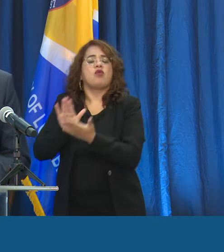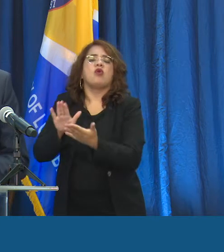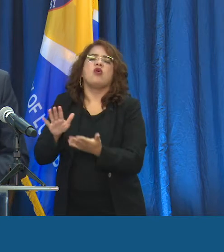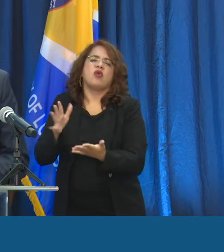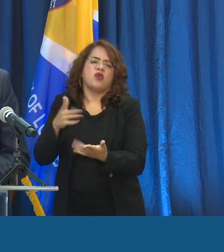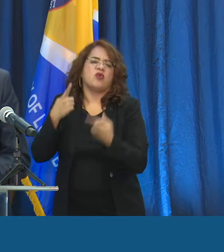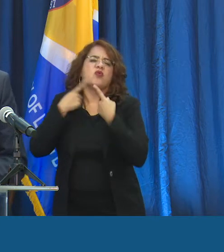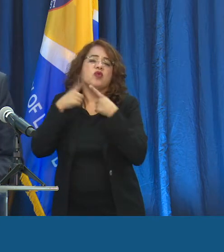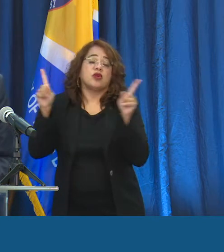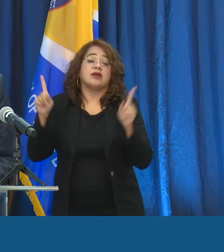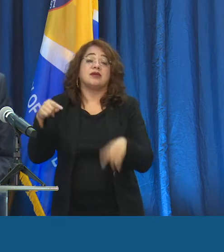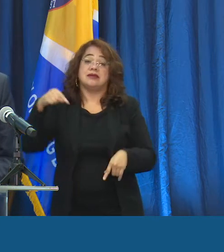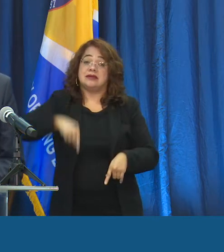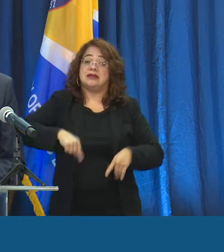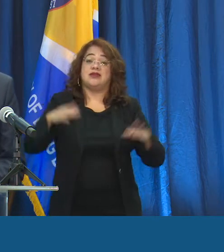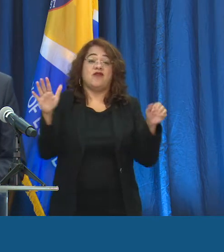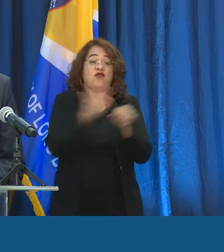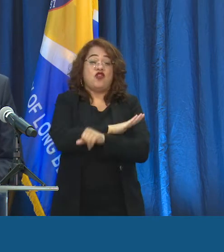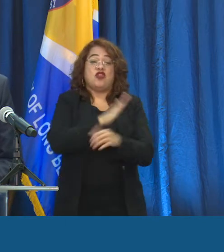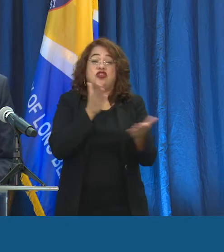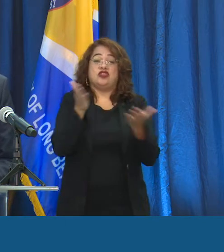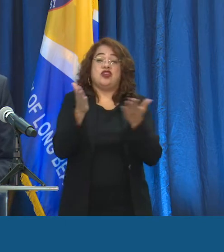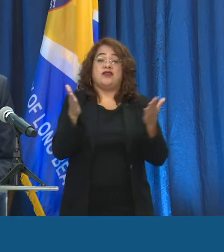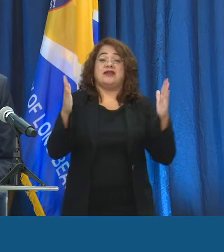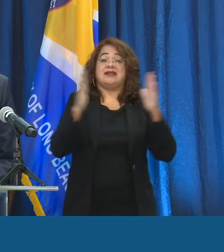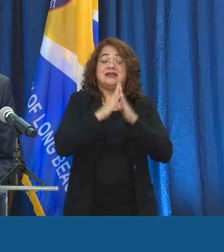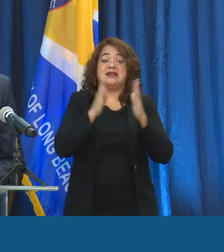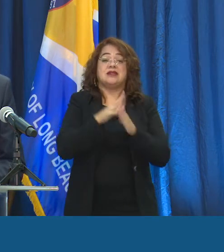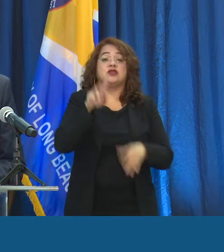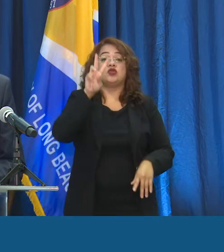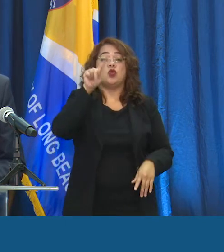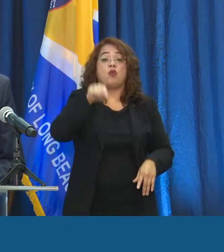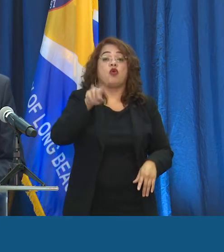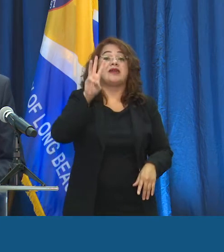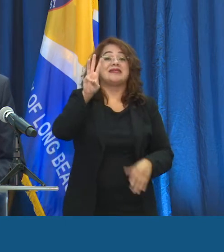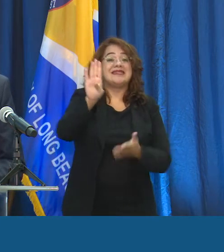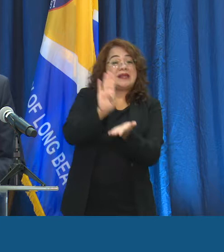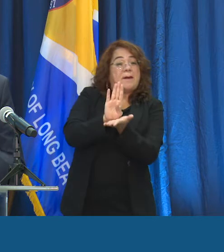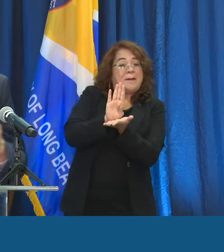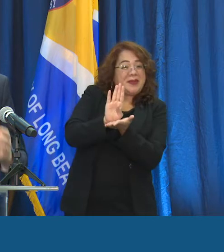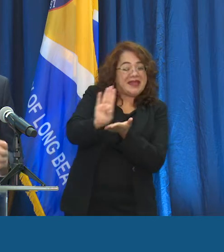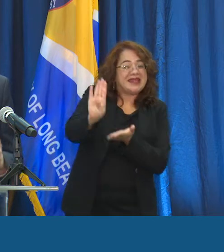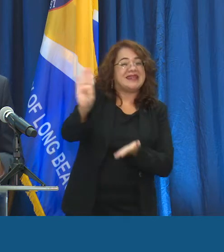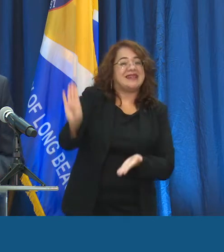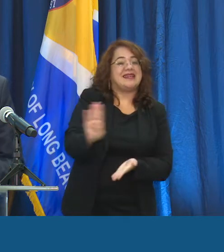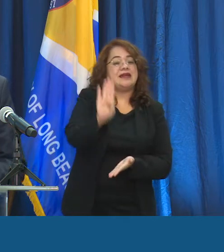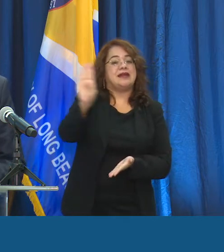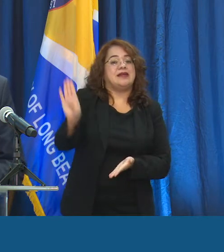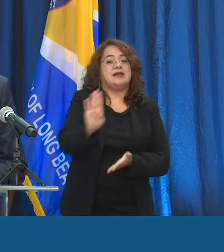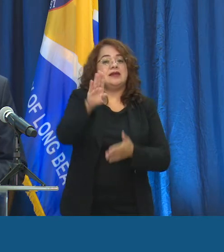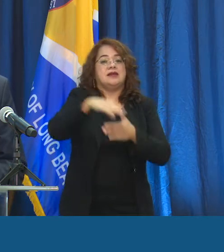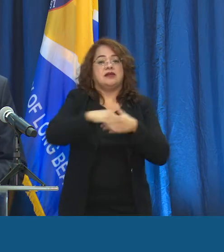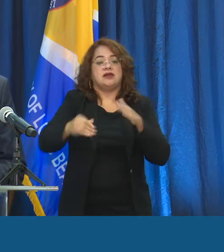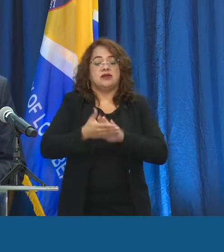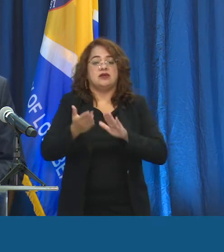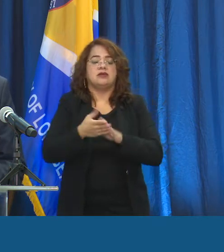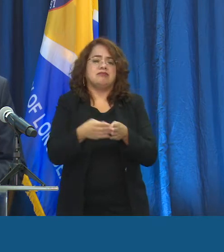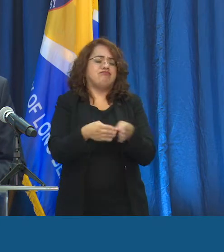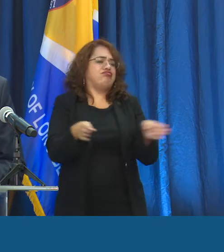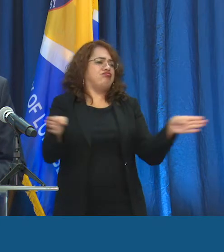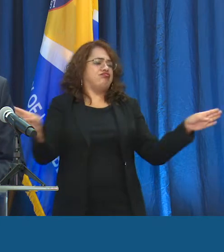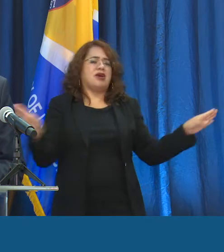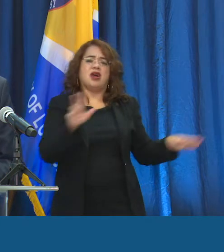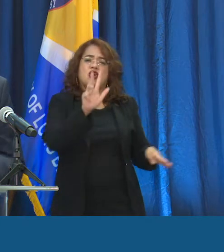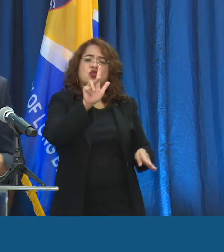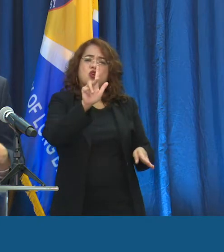We are a full-service city. We have a $2.6 billion operation, and we provide a wide variety of services through our 23